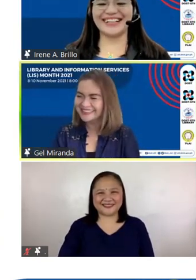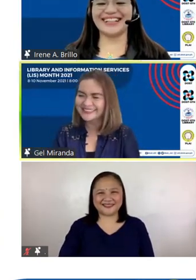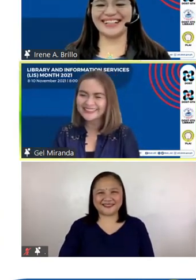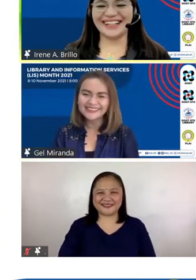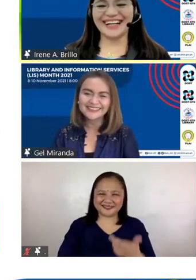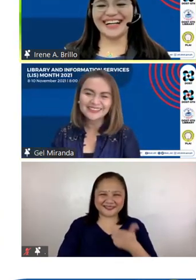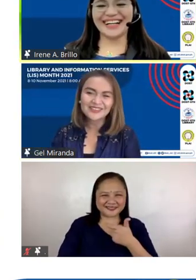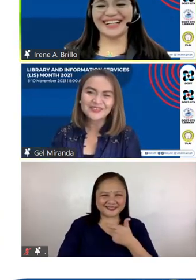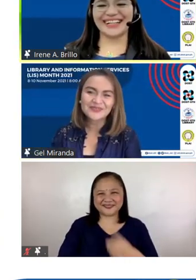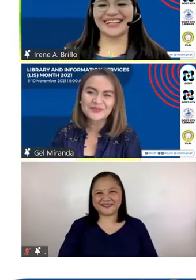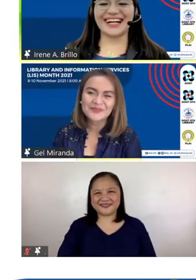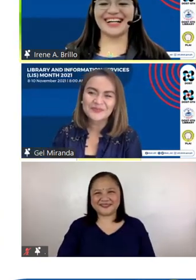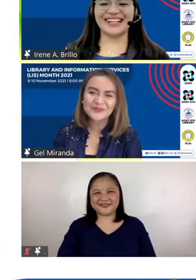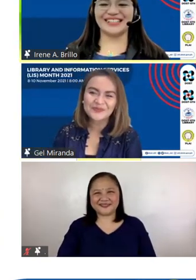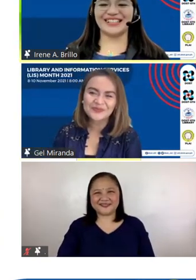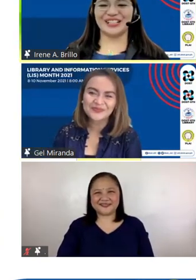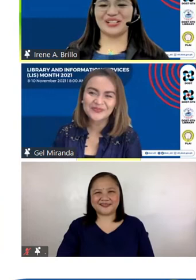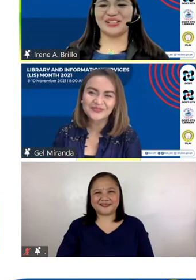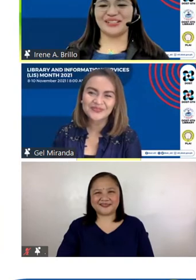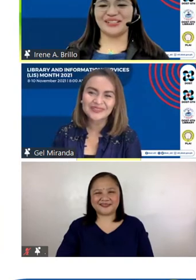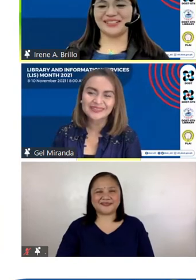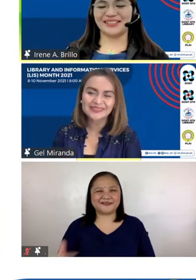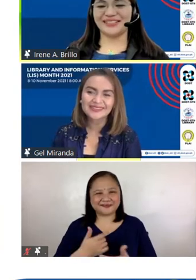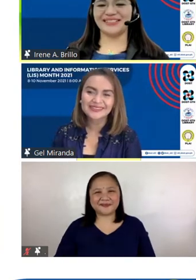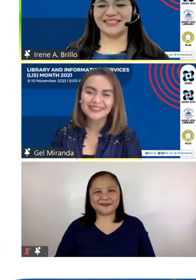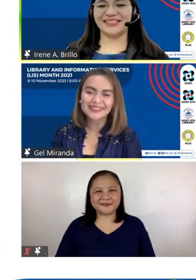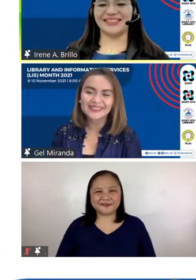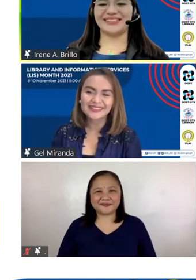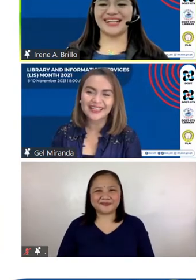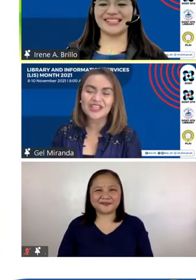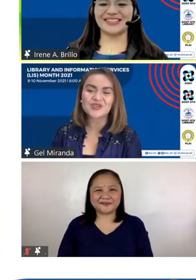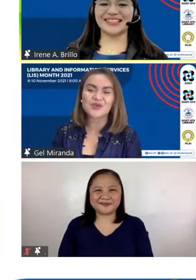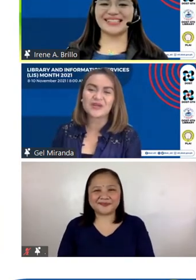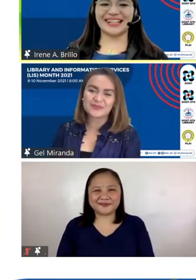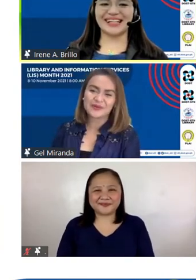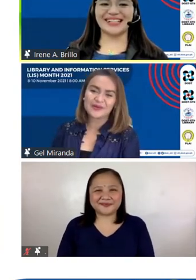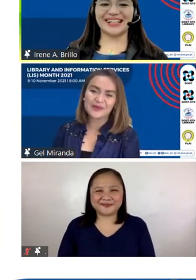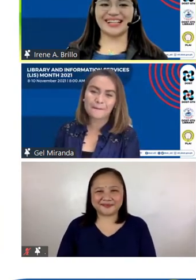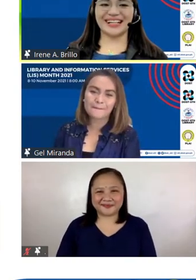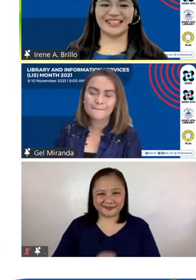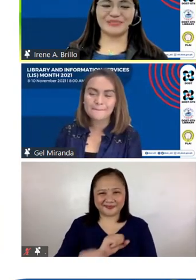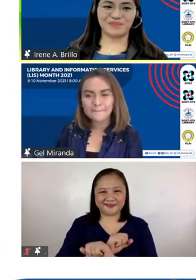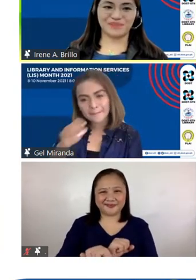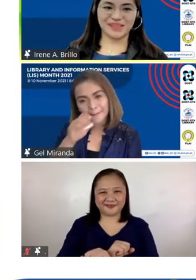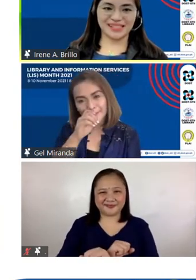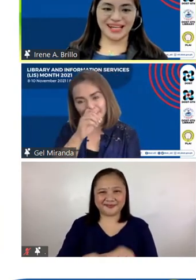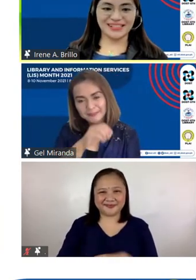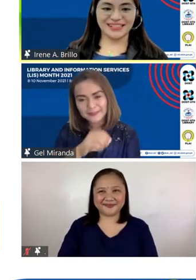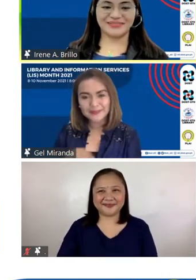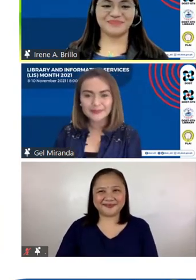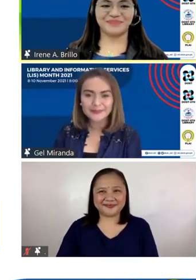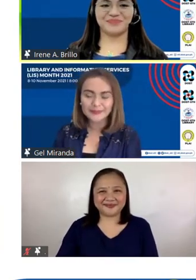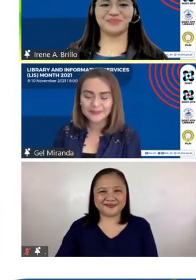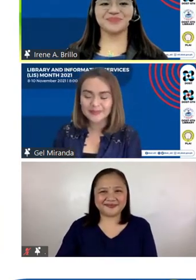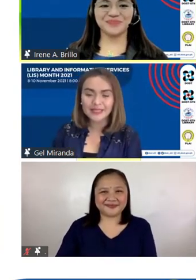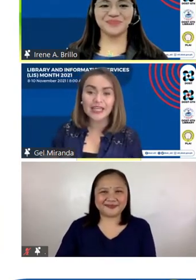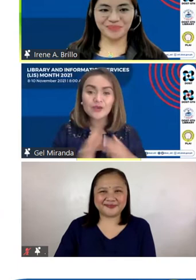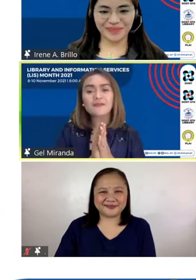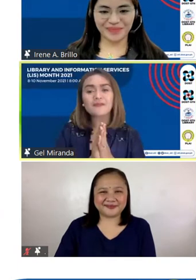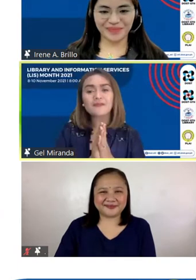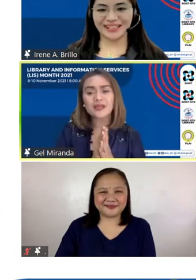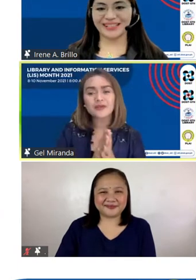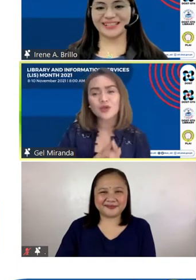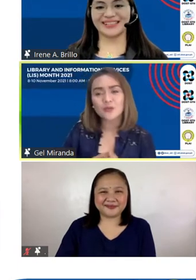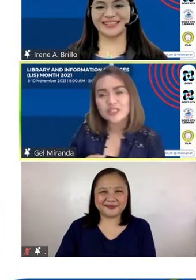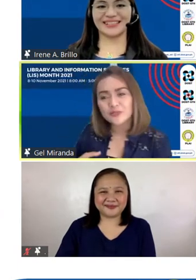Ayan. Ayan. Okay, so once again, ayan, Miss Jel. Thank